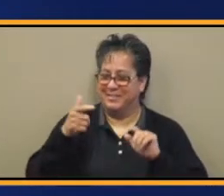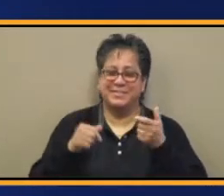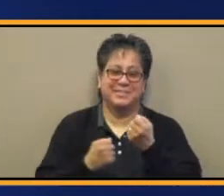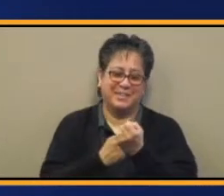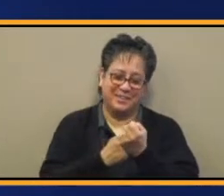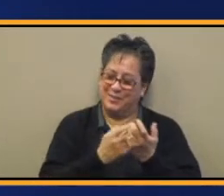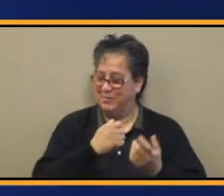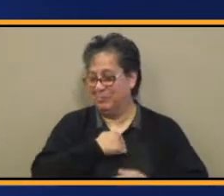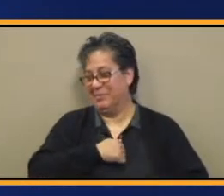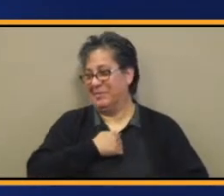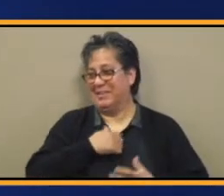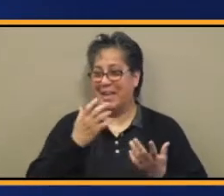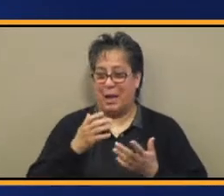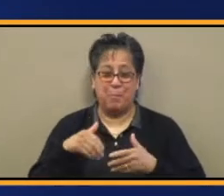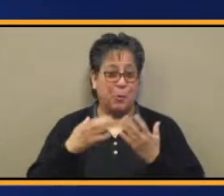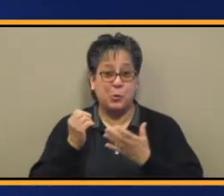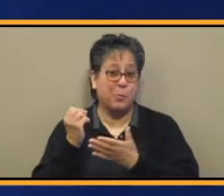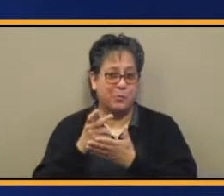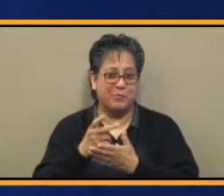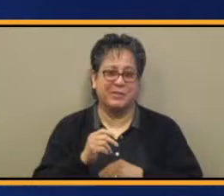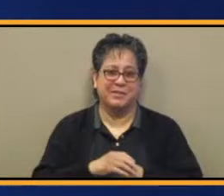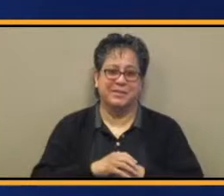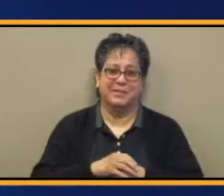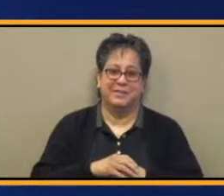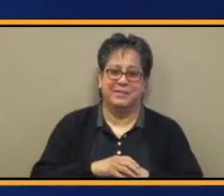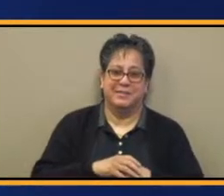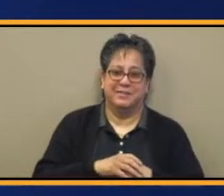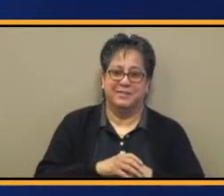Sorry, motion to approve.